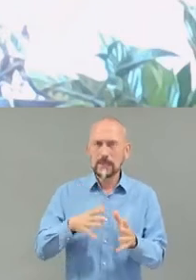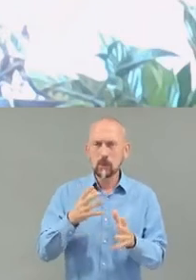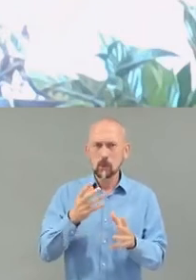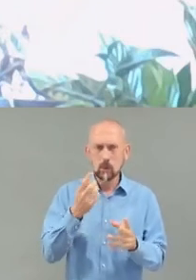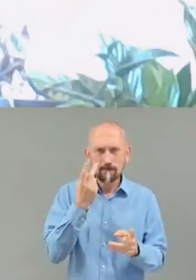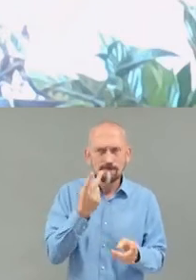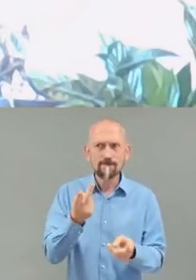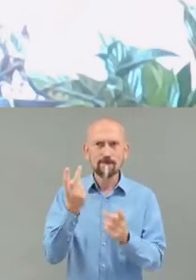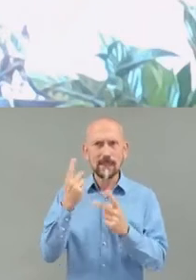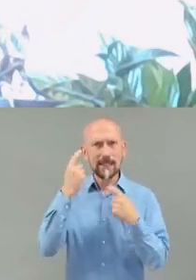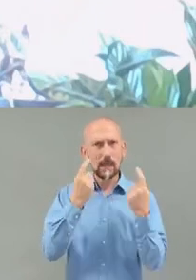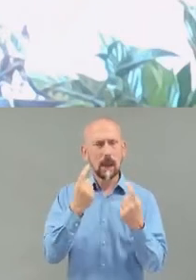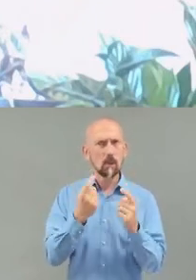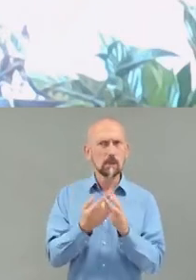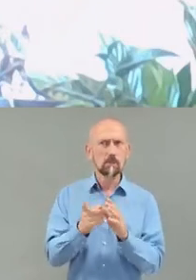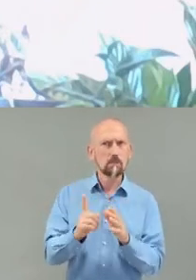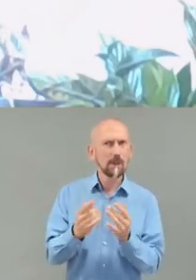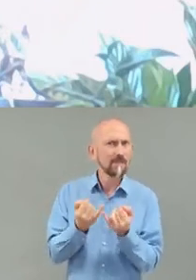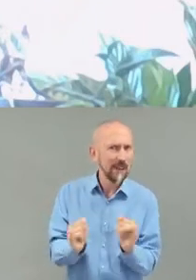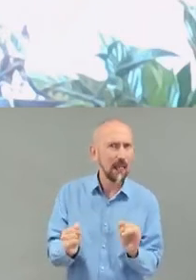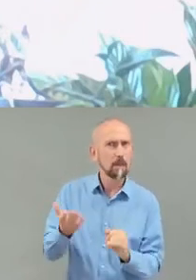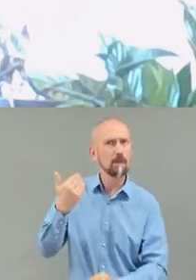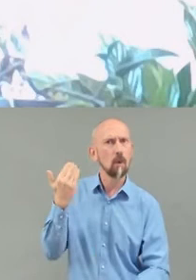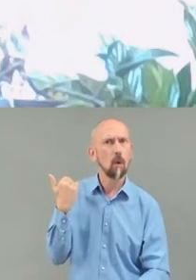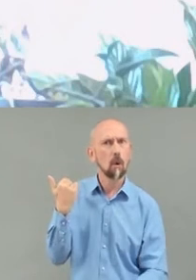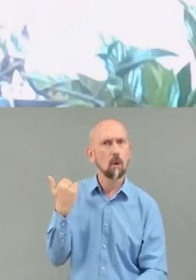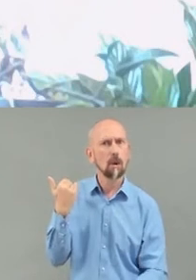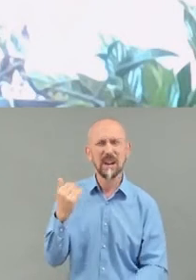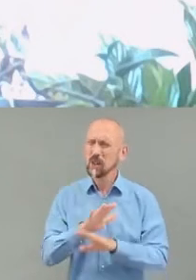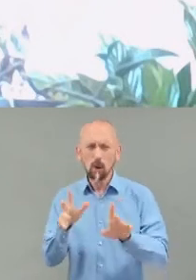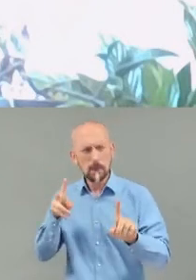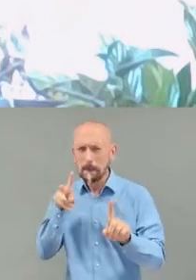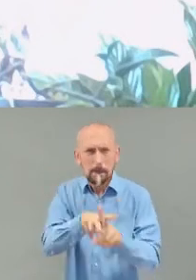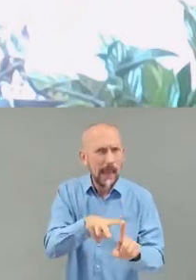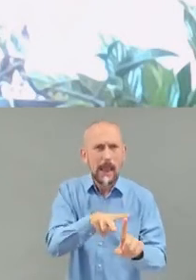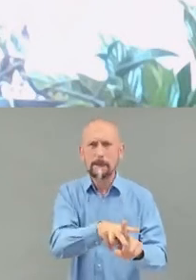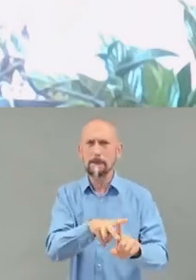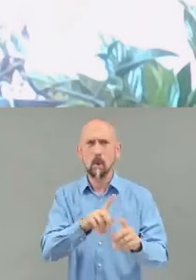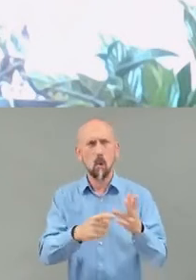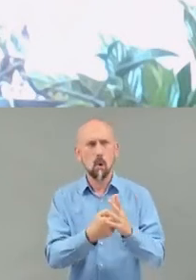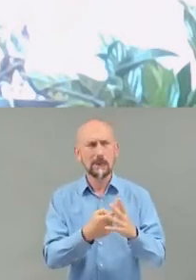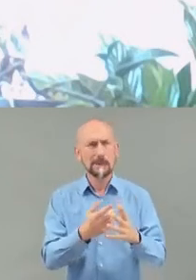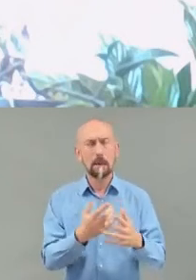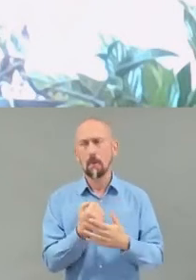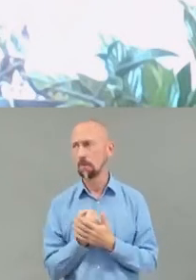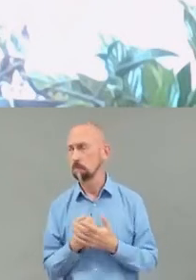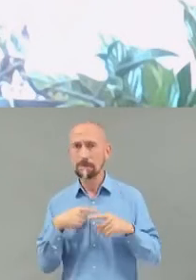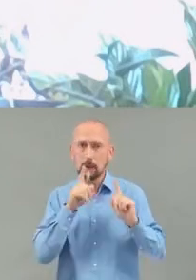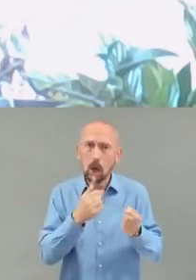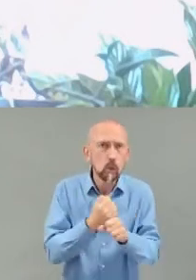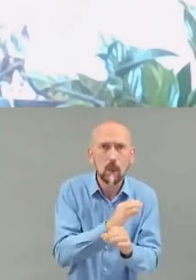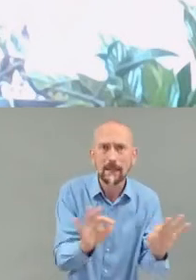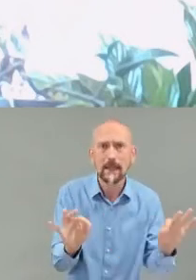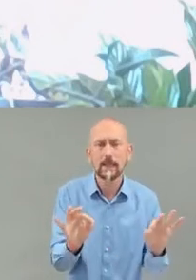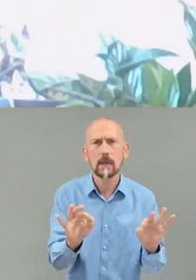failings. Not to blame, persecute, or become helpless about the covert and at times